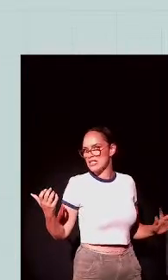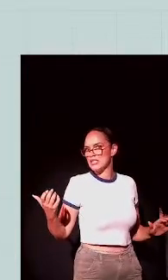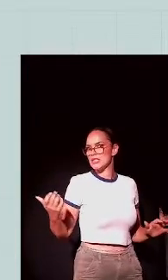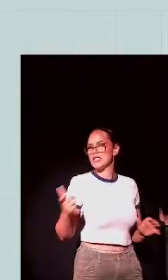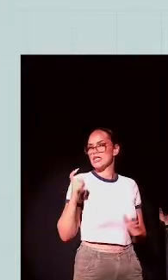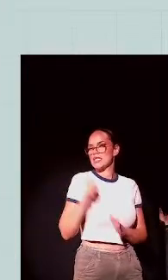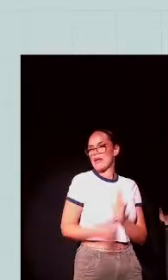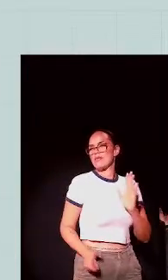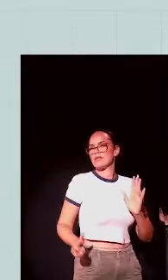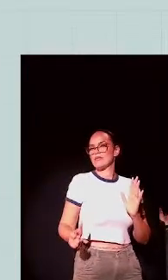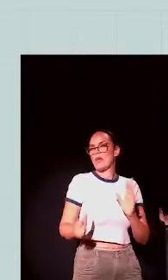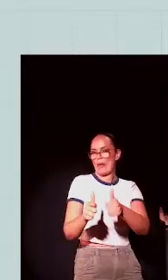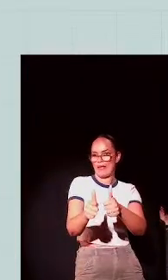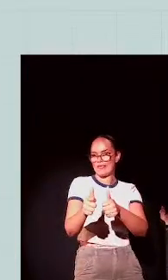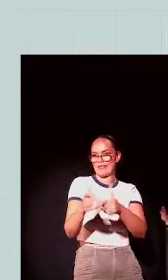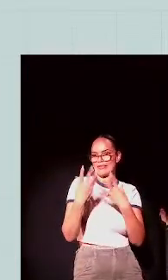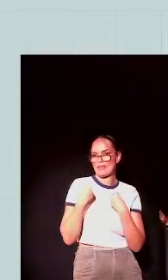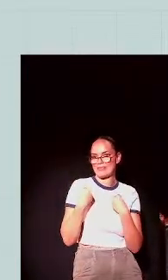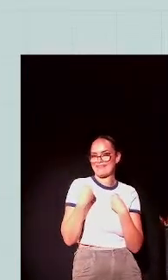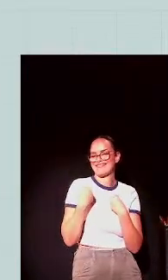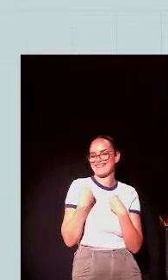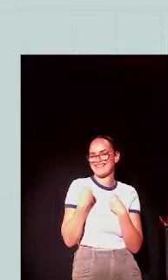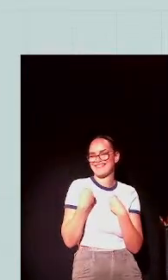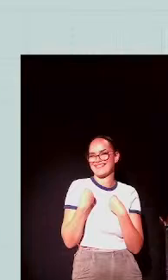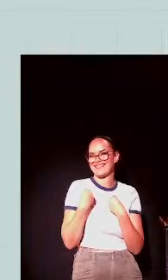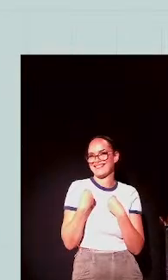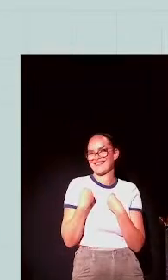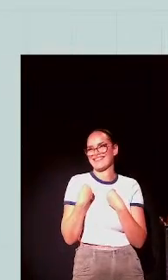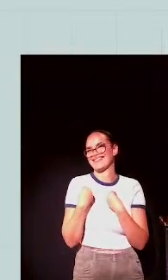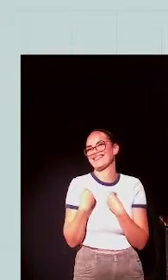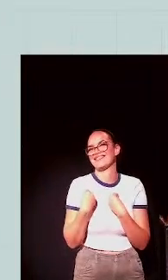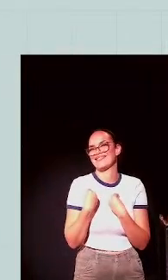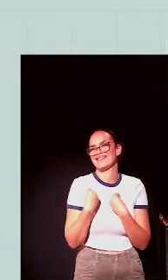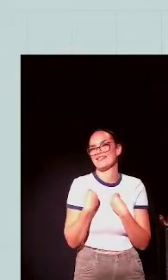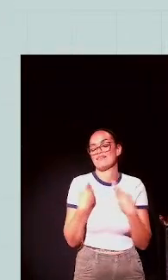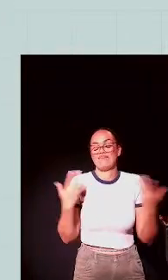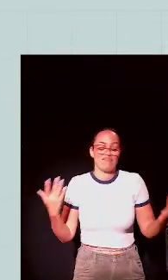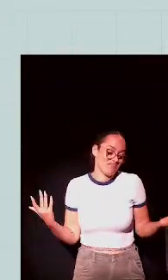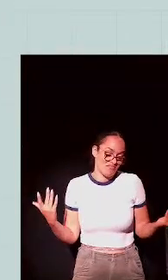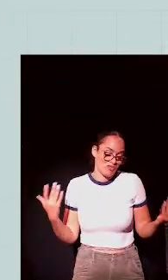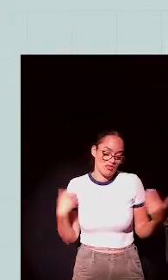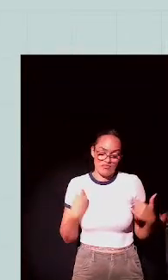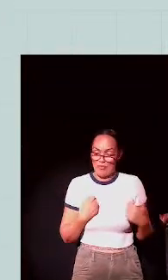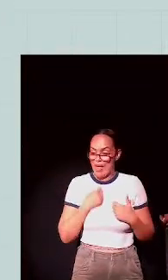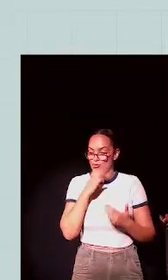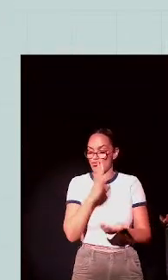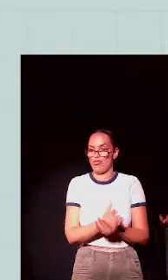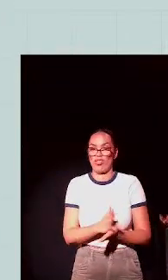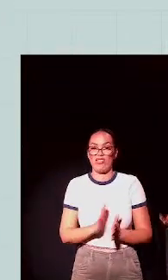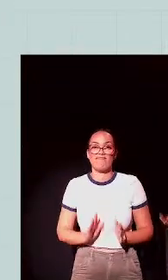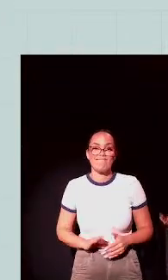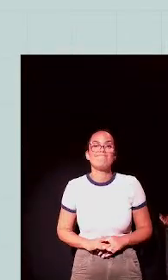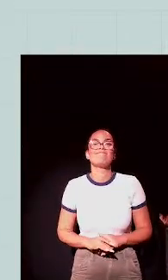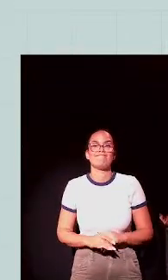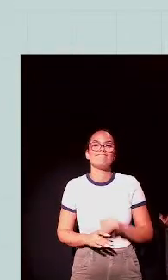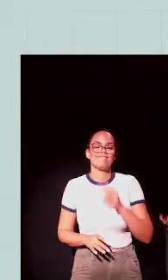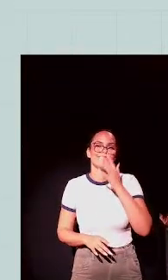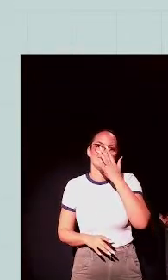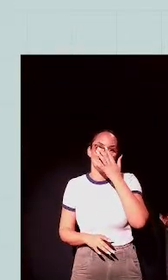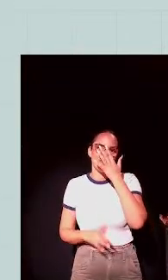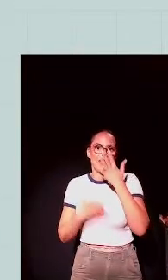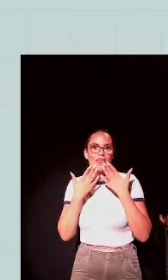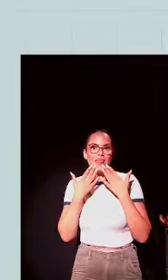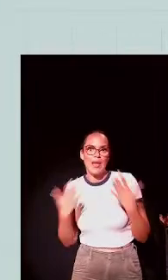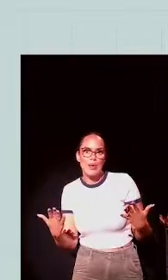been unpalatable. But I was just telling things how they were, essentially. Thanks, and I will